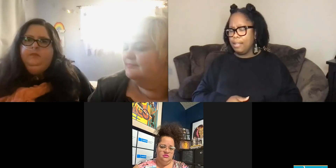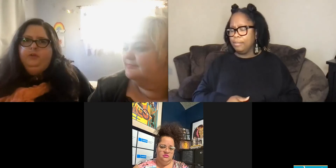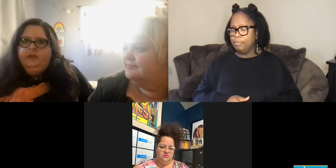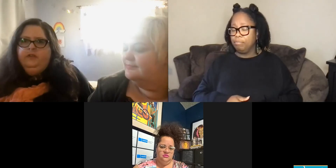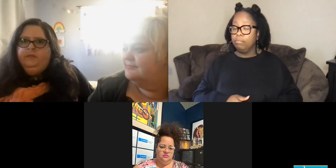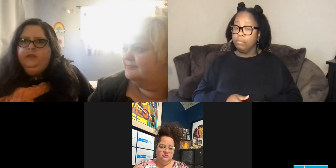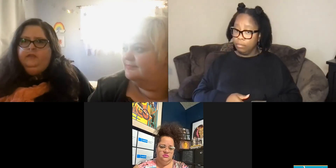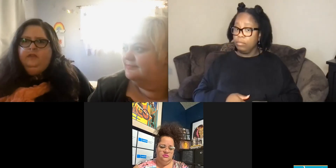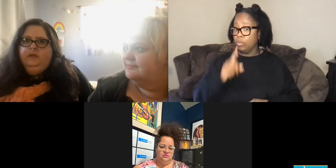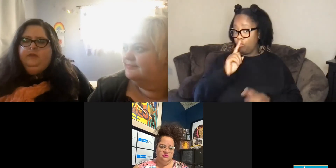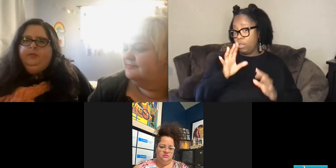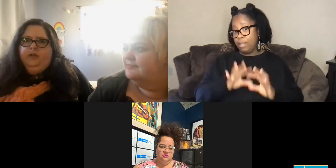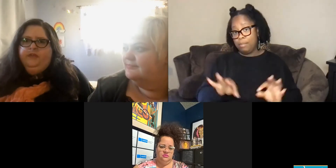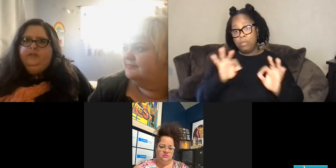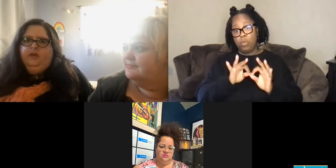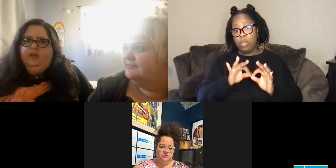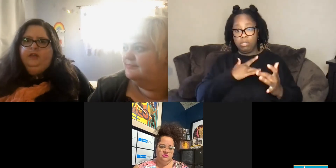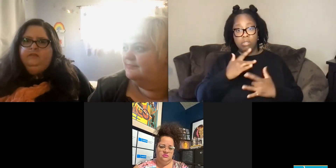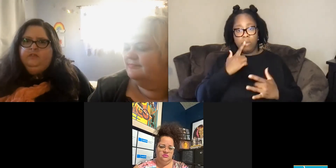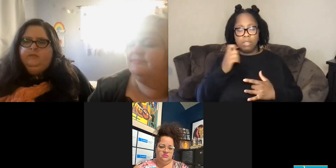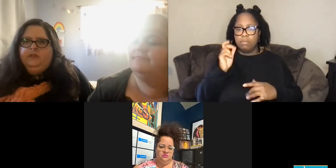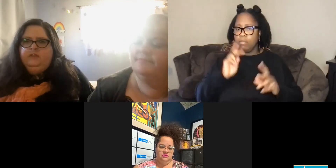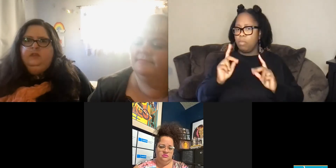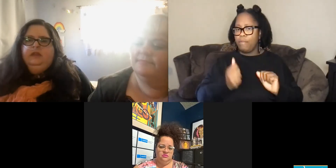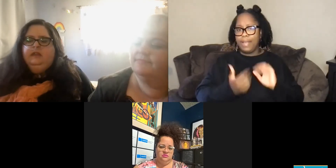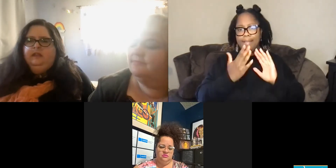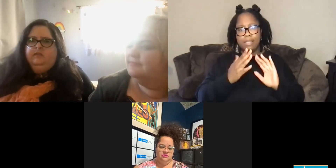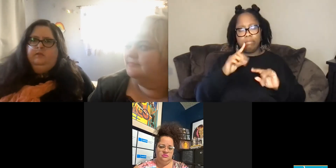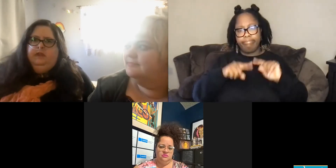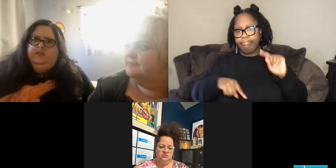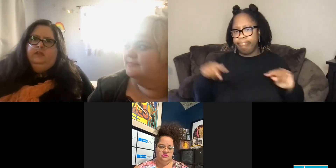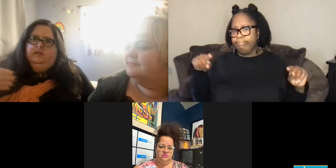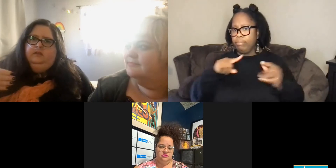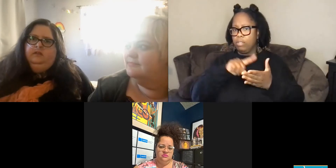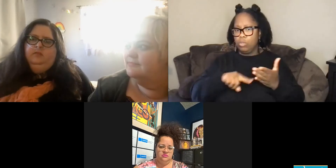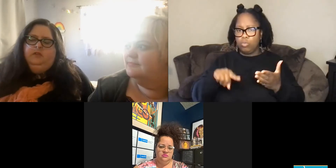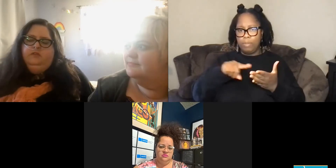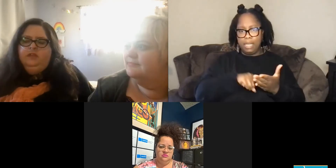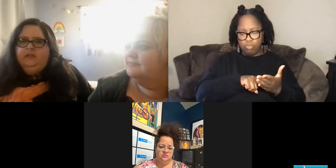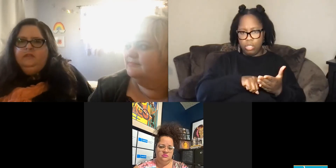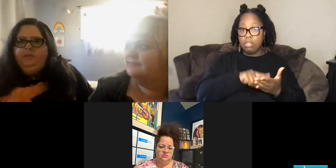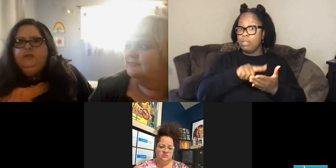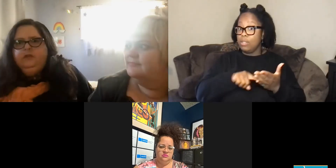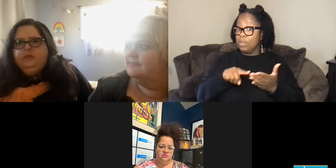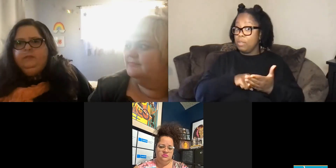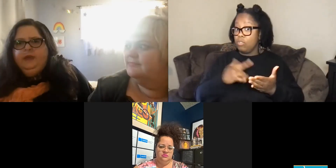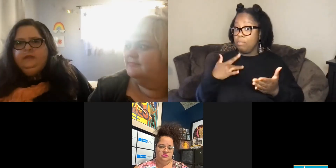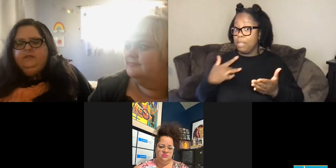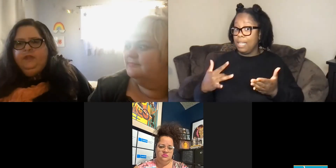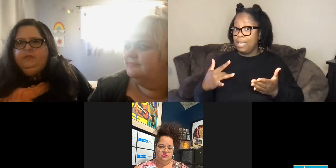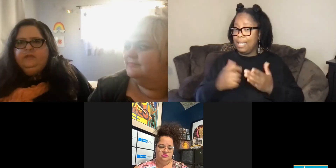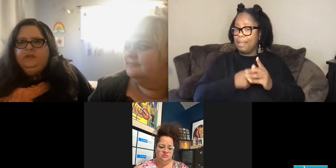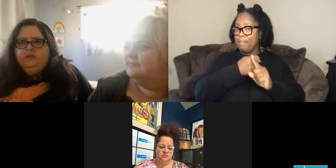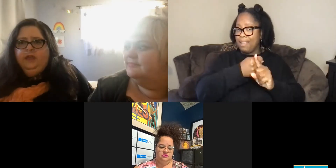really important area because people are facing all kinds of discrimination, and that discrimination usually ends up really impacting